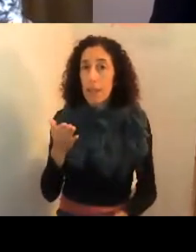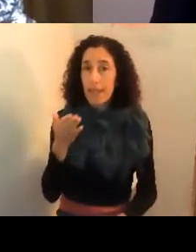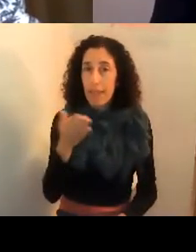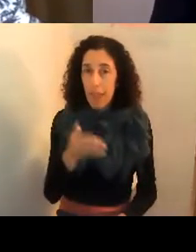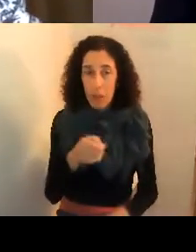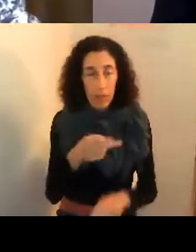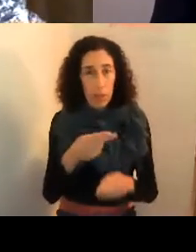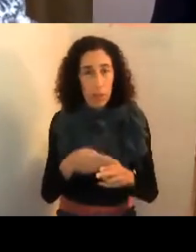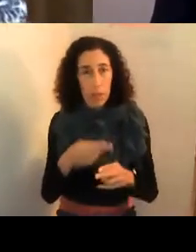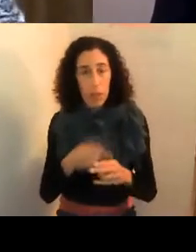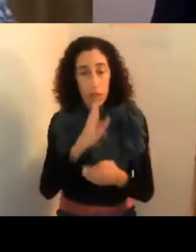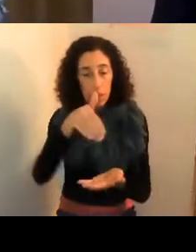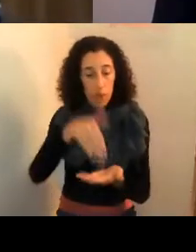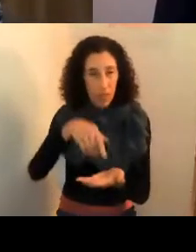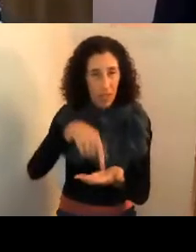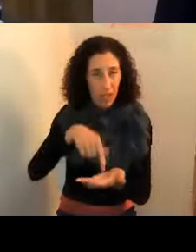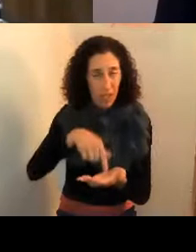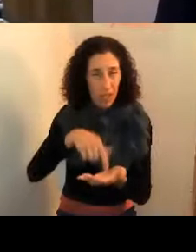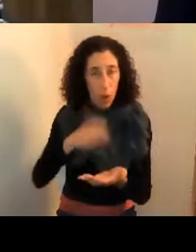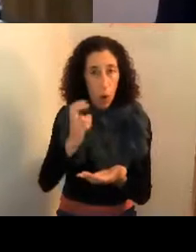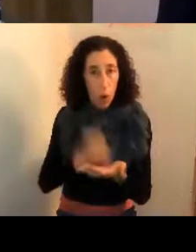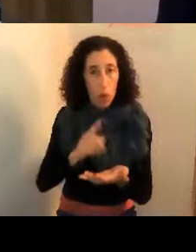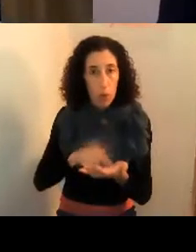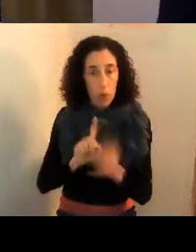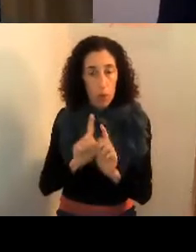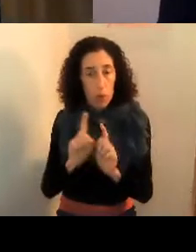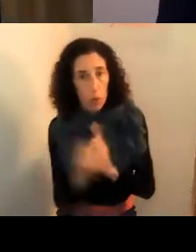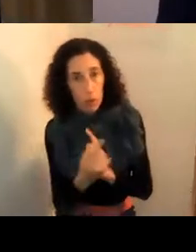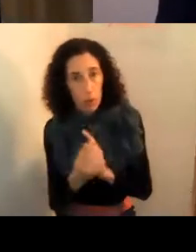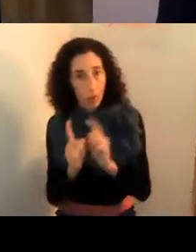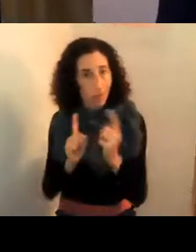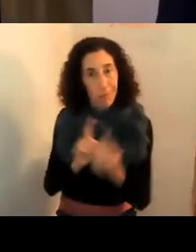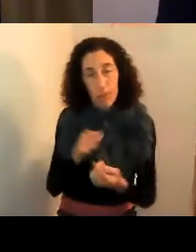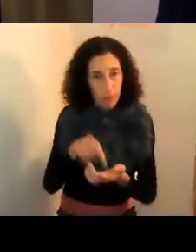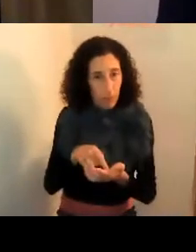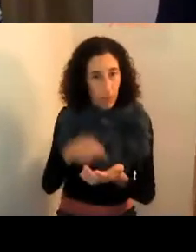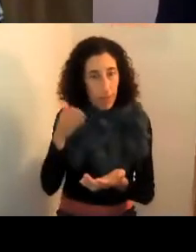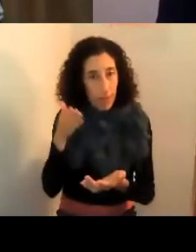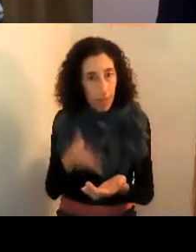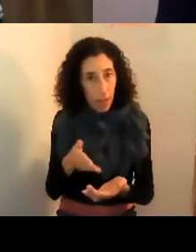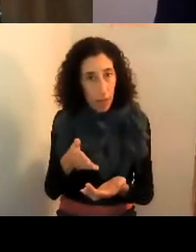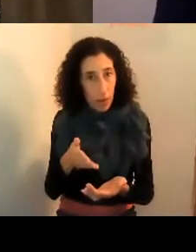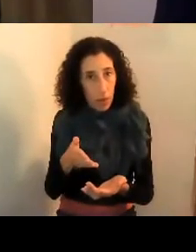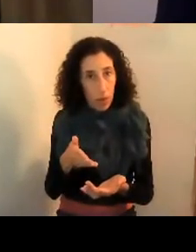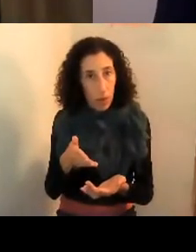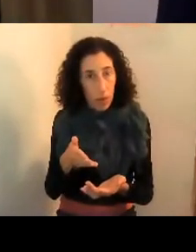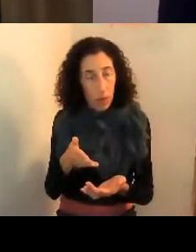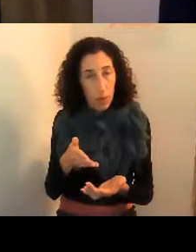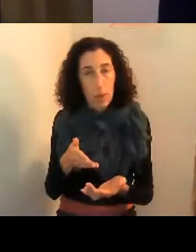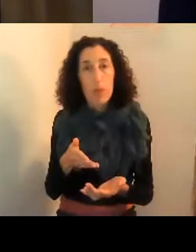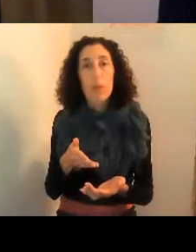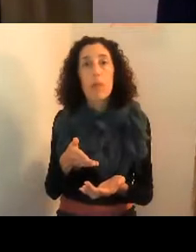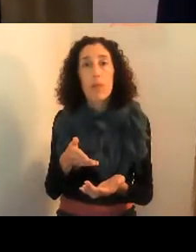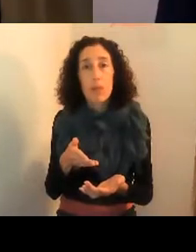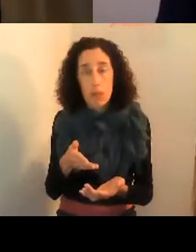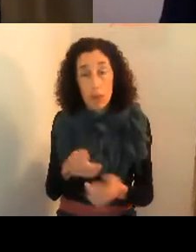And, you know, a couple of different things. And I think it also connects to what Natalia was mentioning about recognizing our humanity and coming